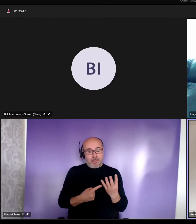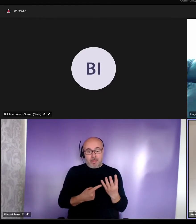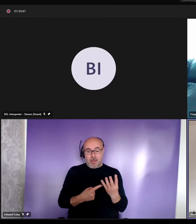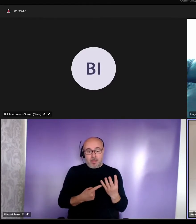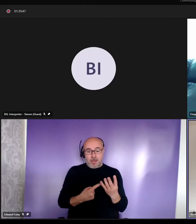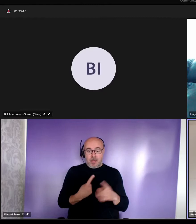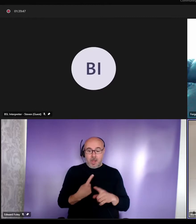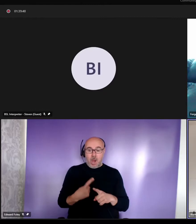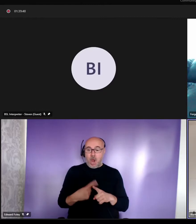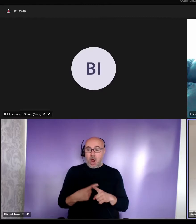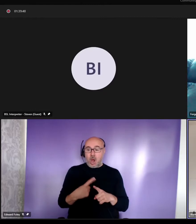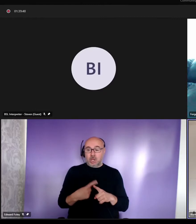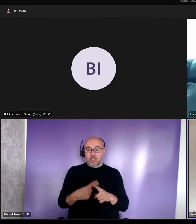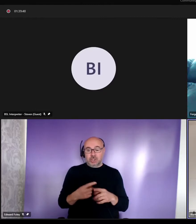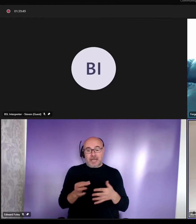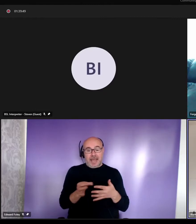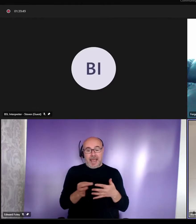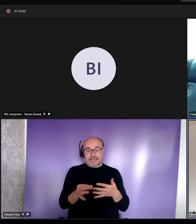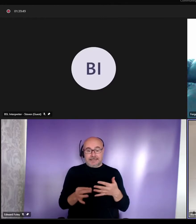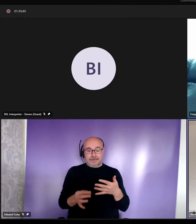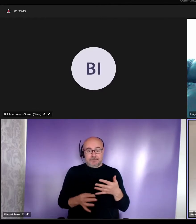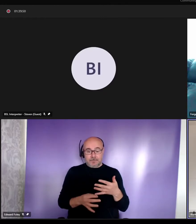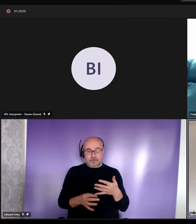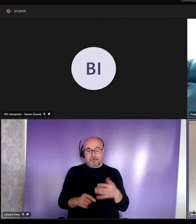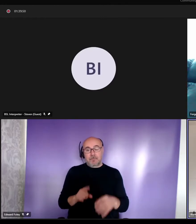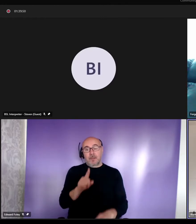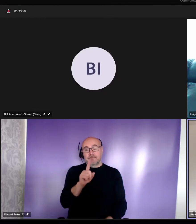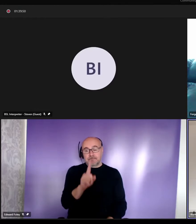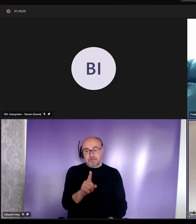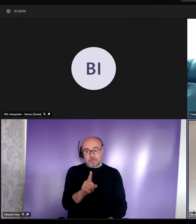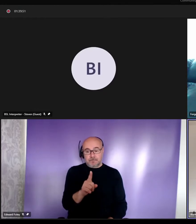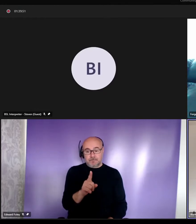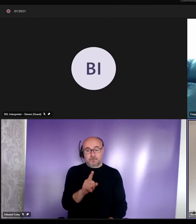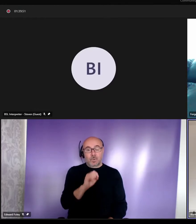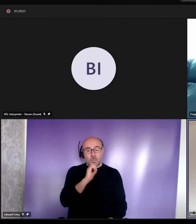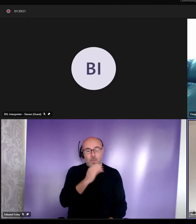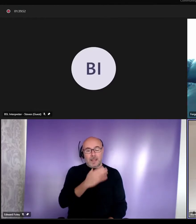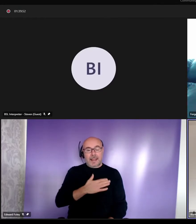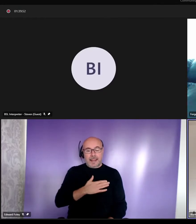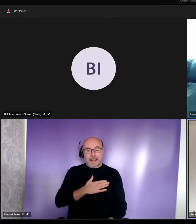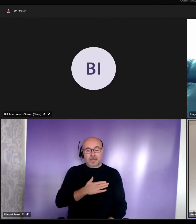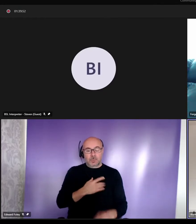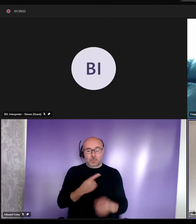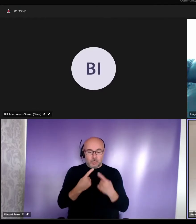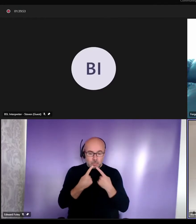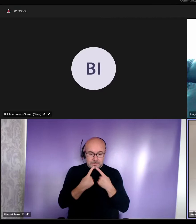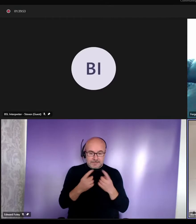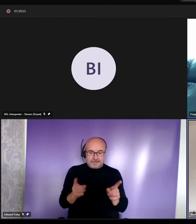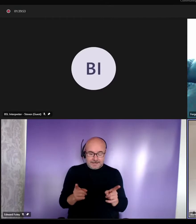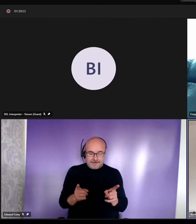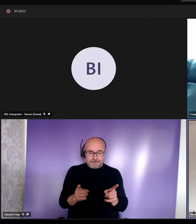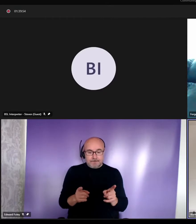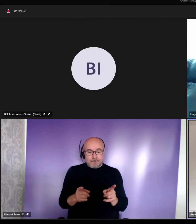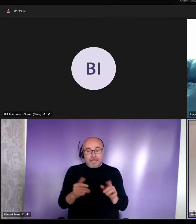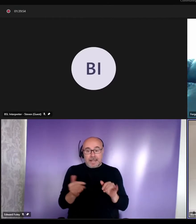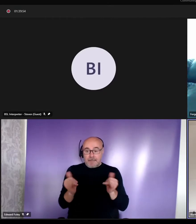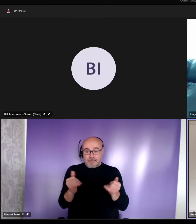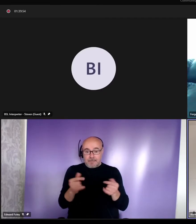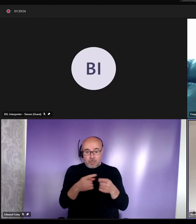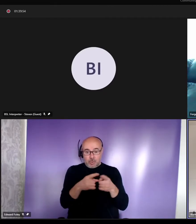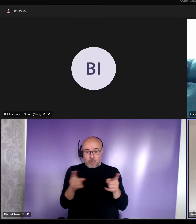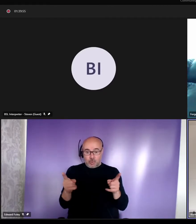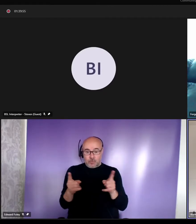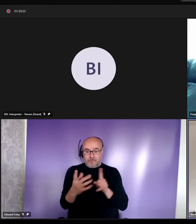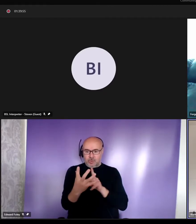urgent items of urgent business, but I would like to just say that people might have noticed there's a